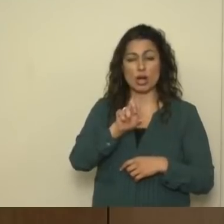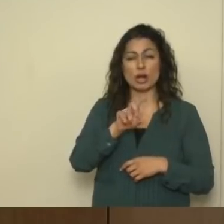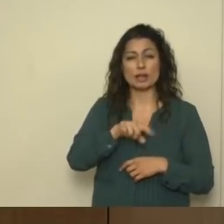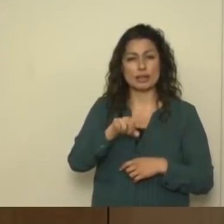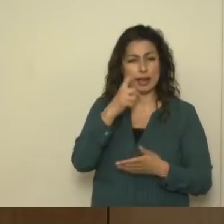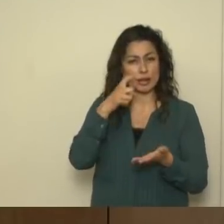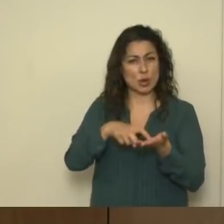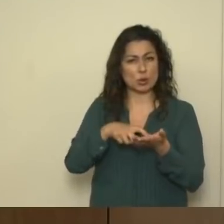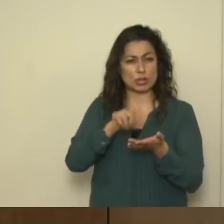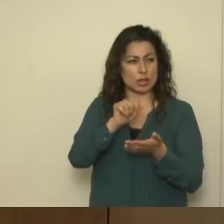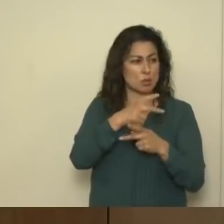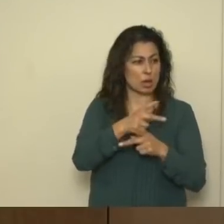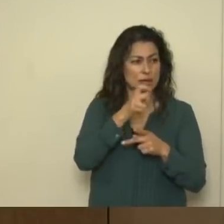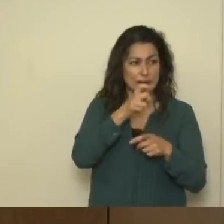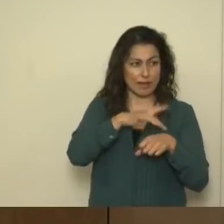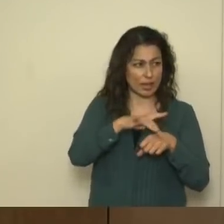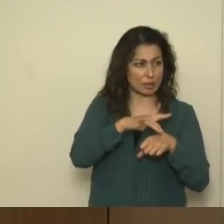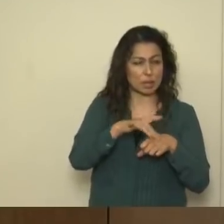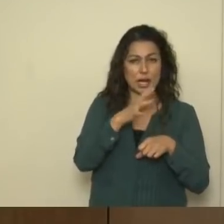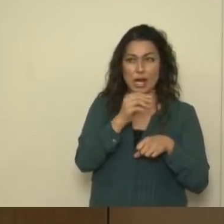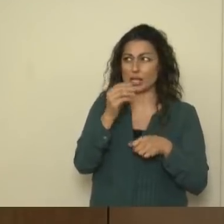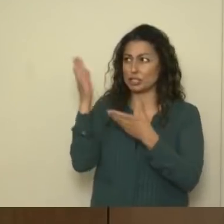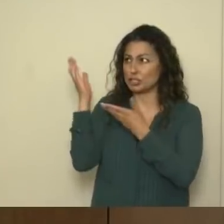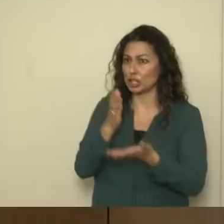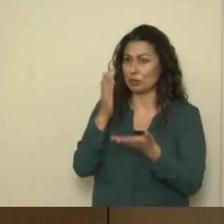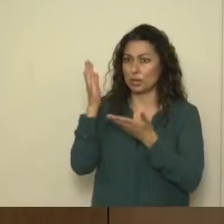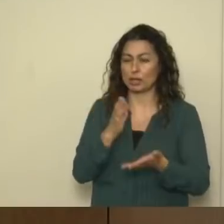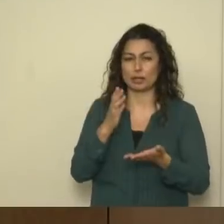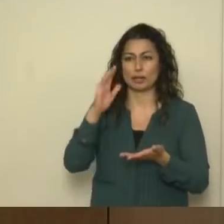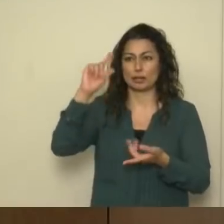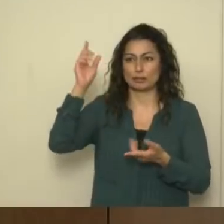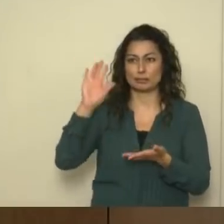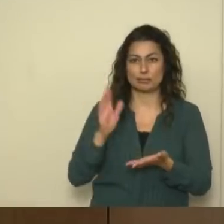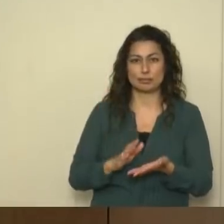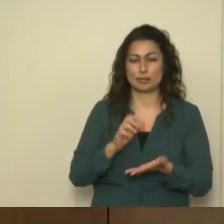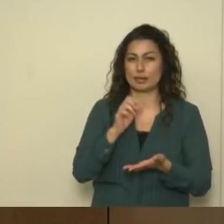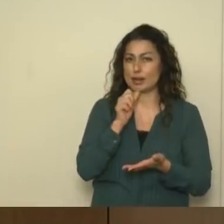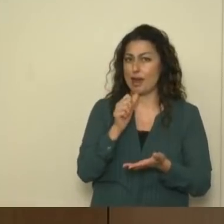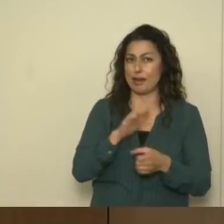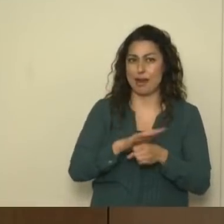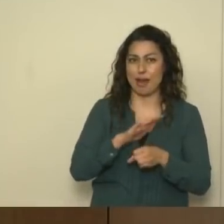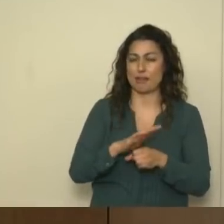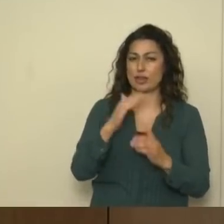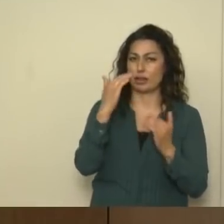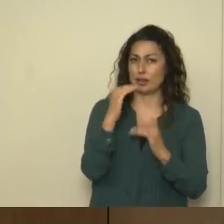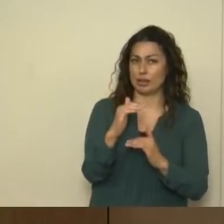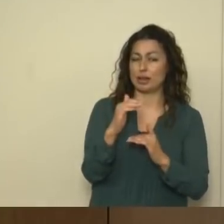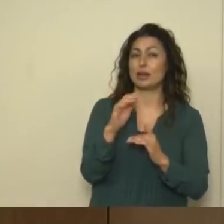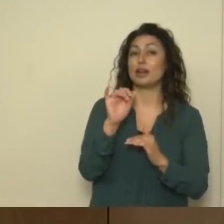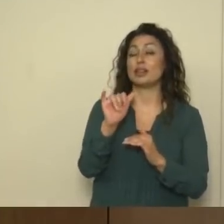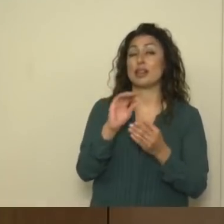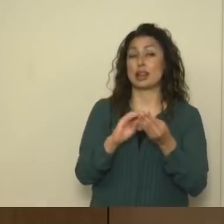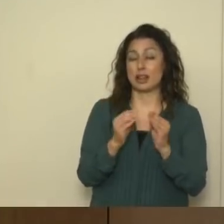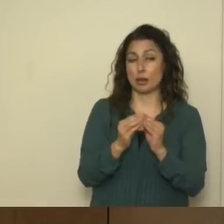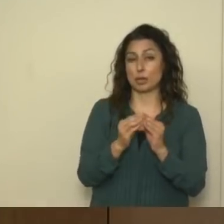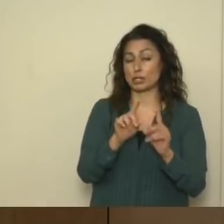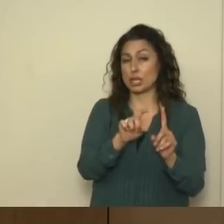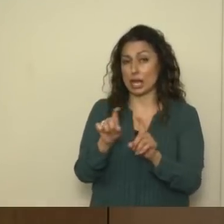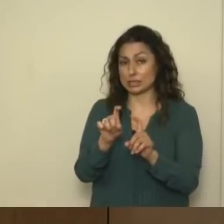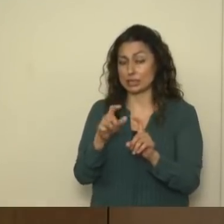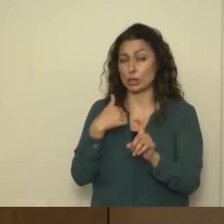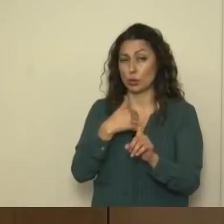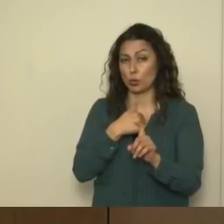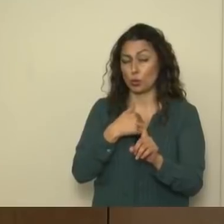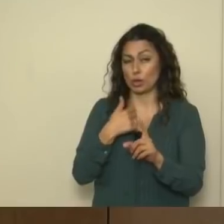products weren't as available and that our shipments were beginning to decline. So that's declining. The number of tests that